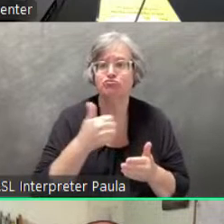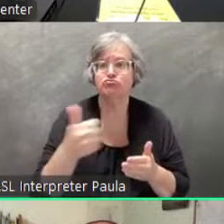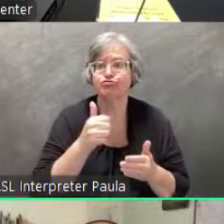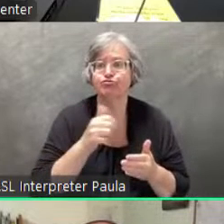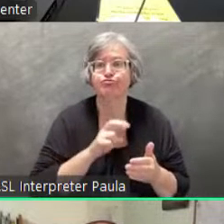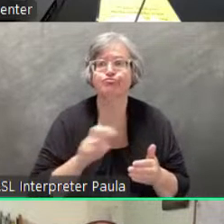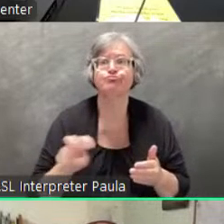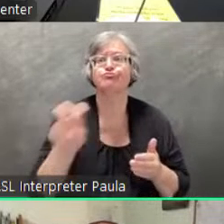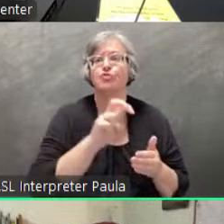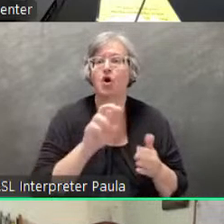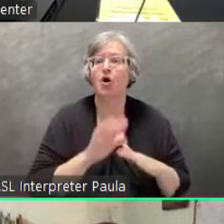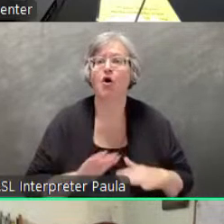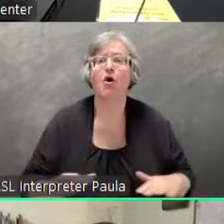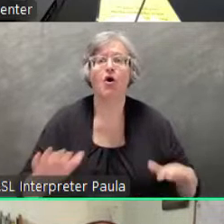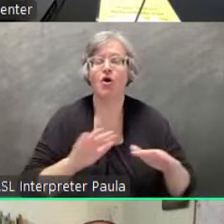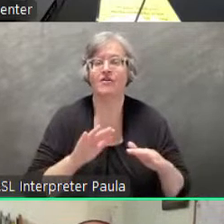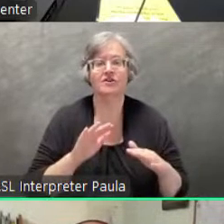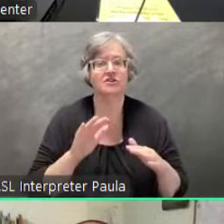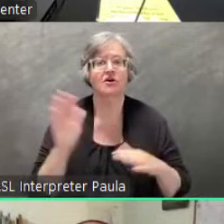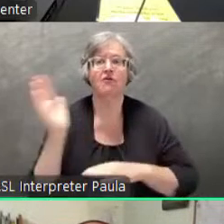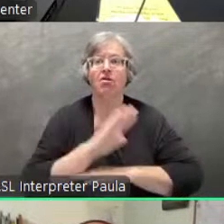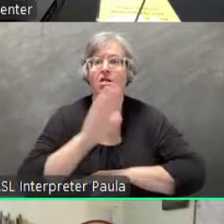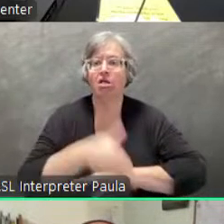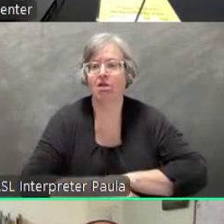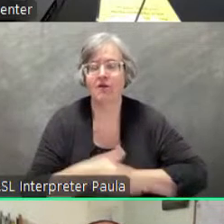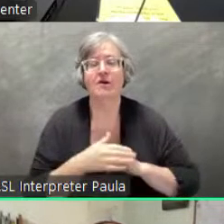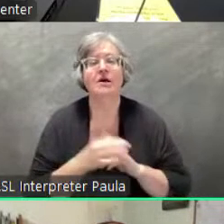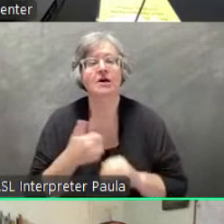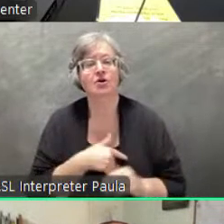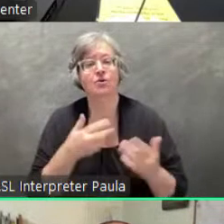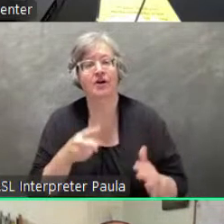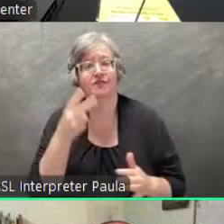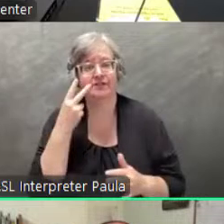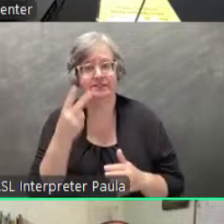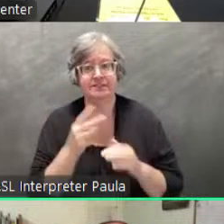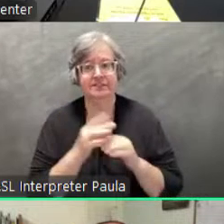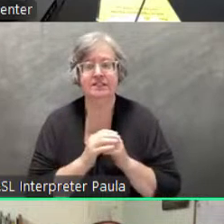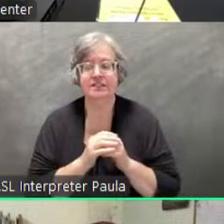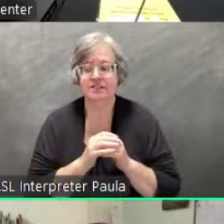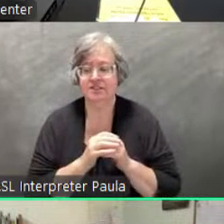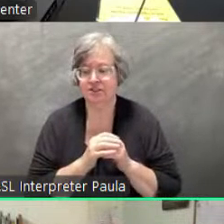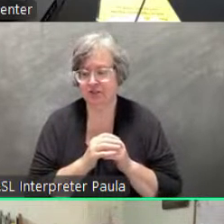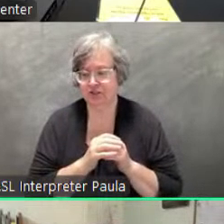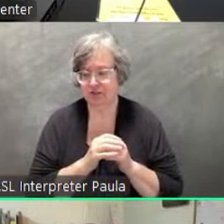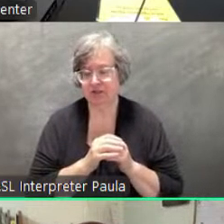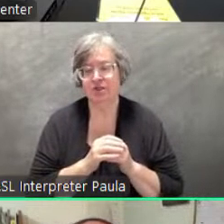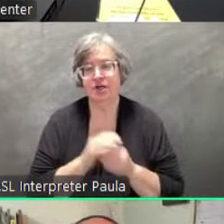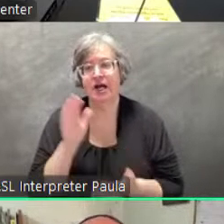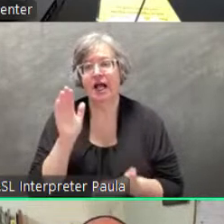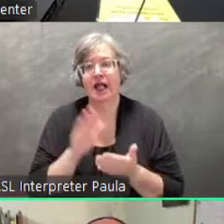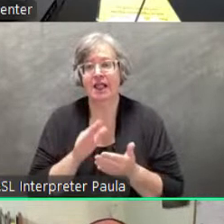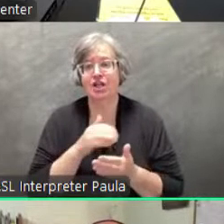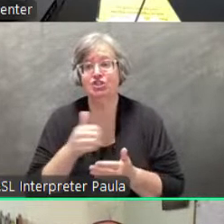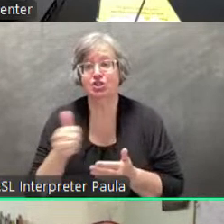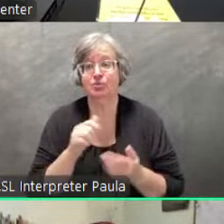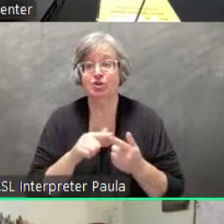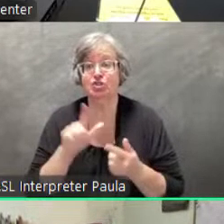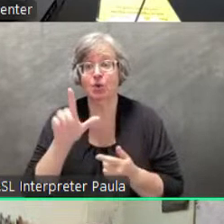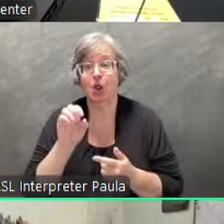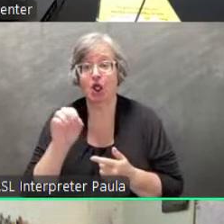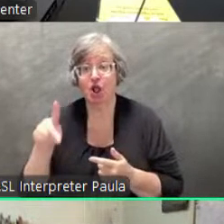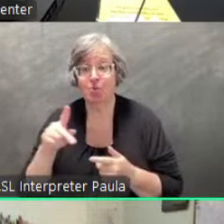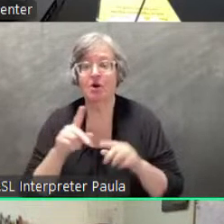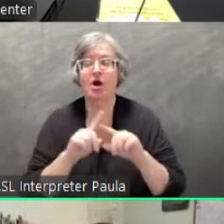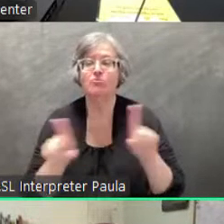everywhere at all times of day. And as we've all seen, there is less commuting into the loop now, but still